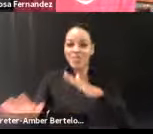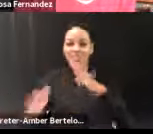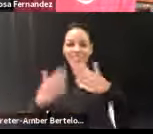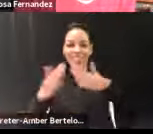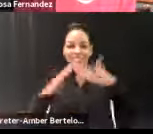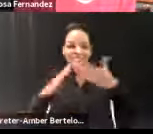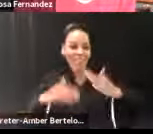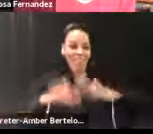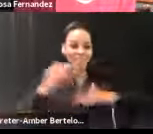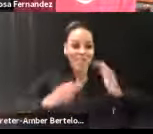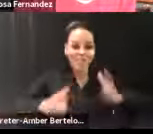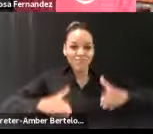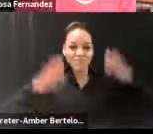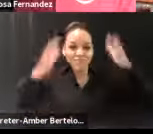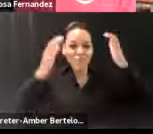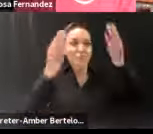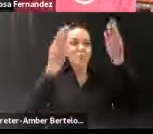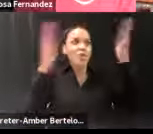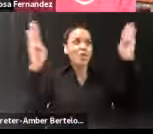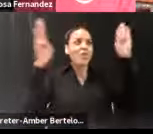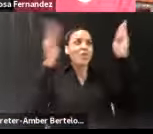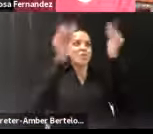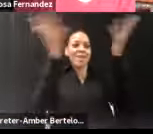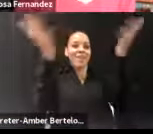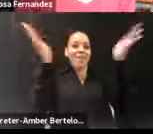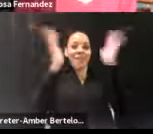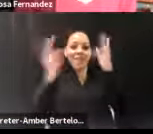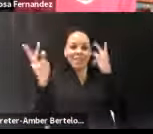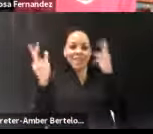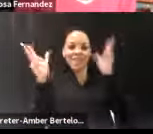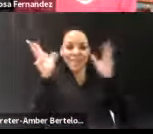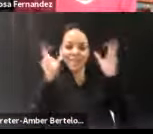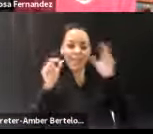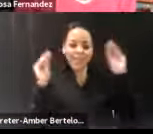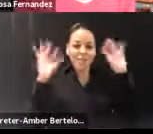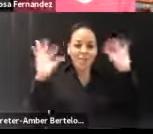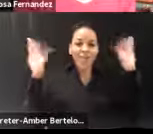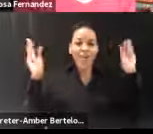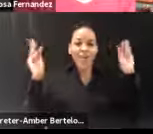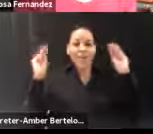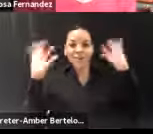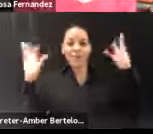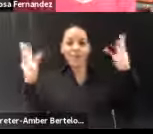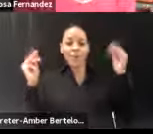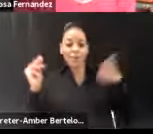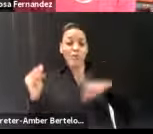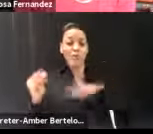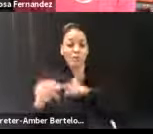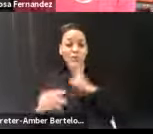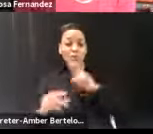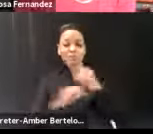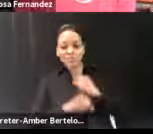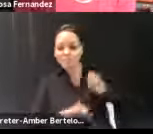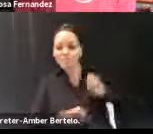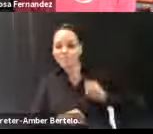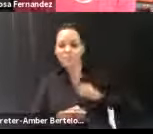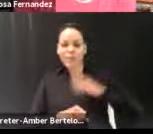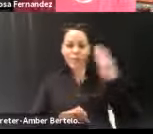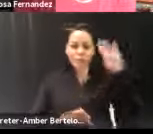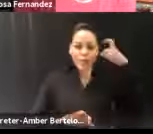blue sky, between sirens, struggle and song, we be Bronx strong, making history, our